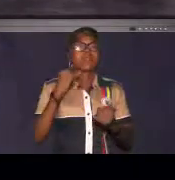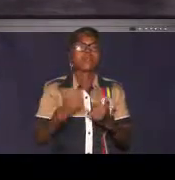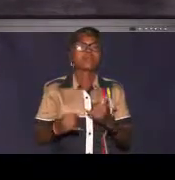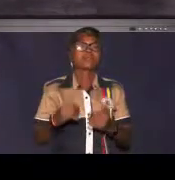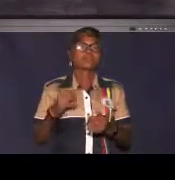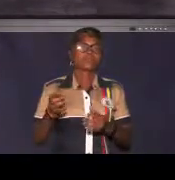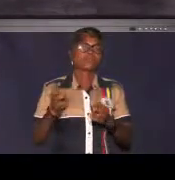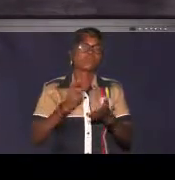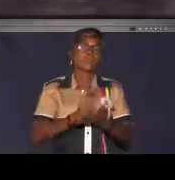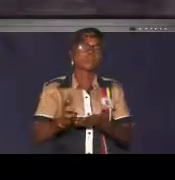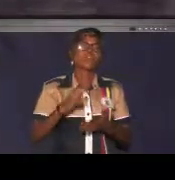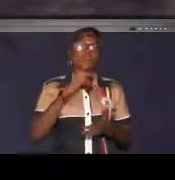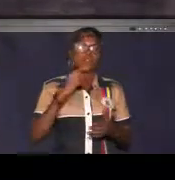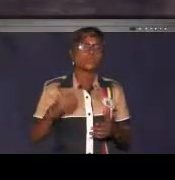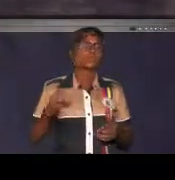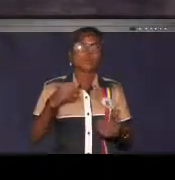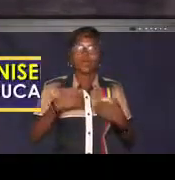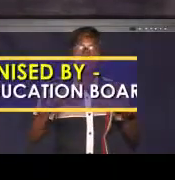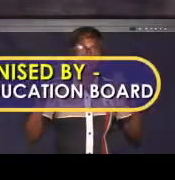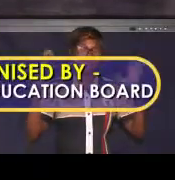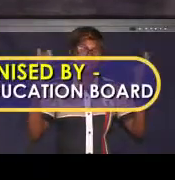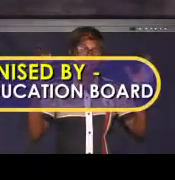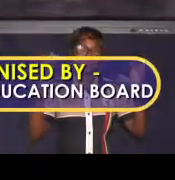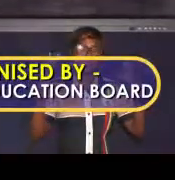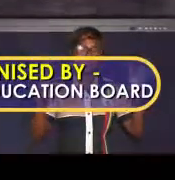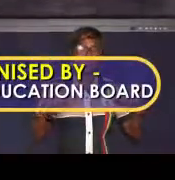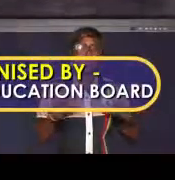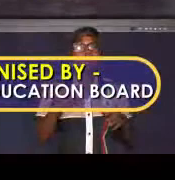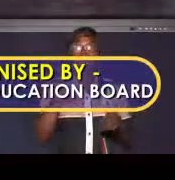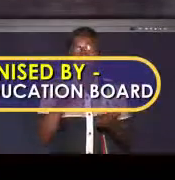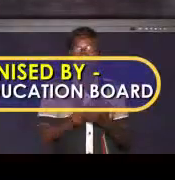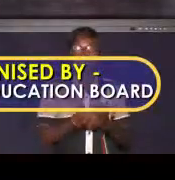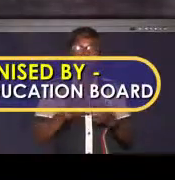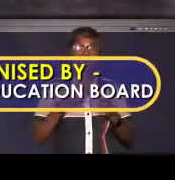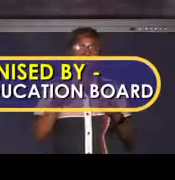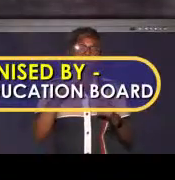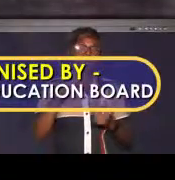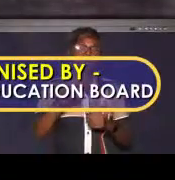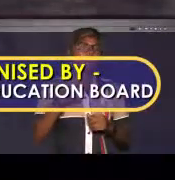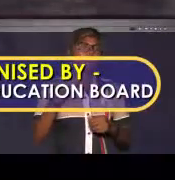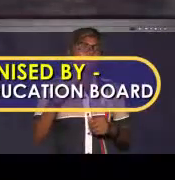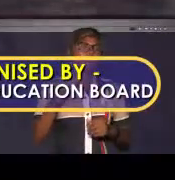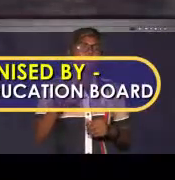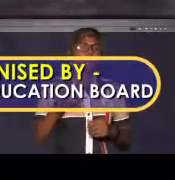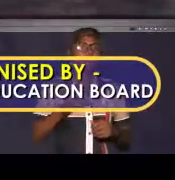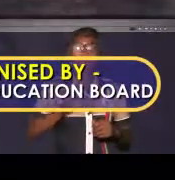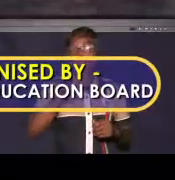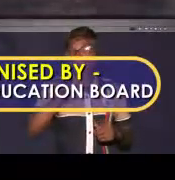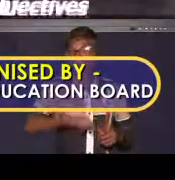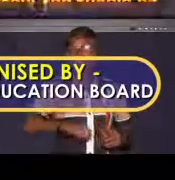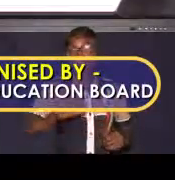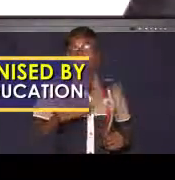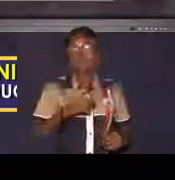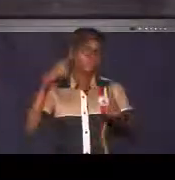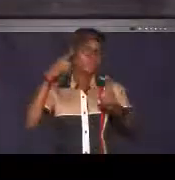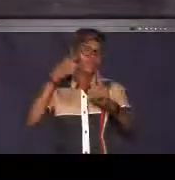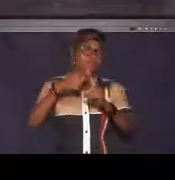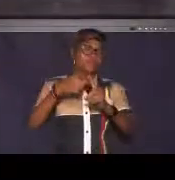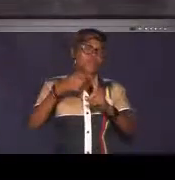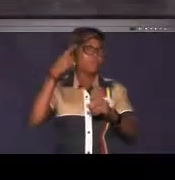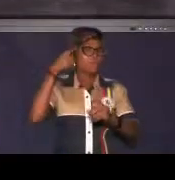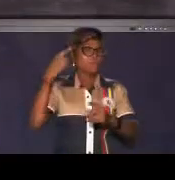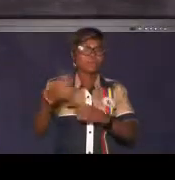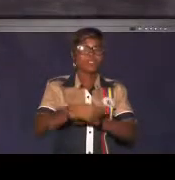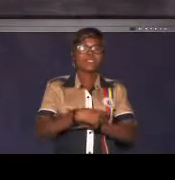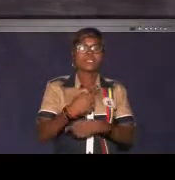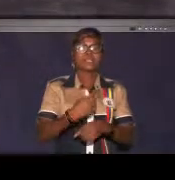that? Then you deserve to be celebrated with a cheer. Good job, you. I am proud of you. Now